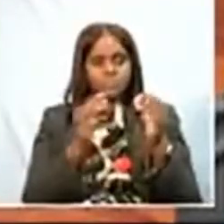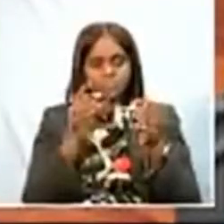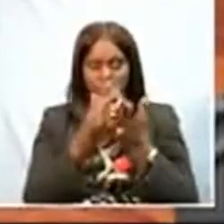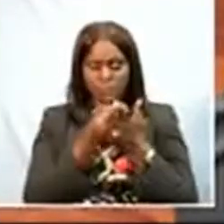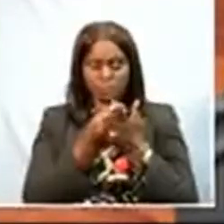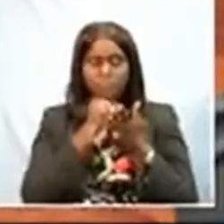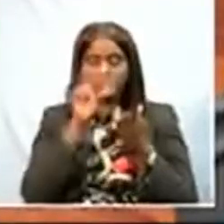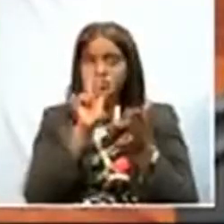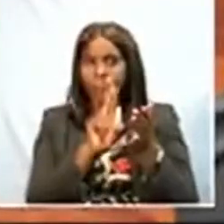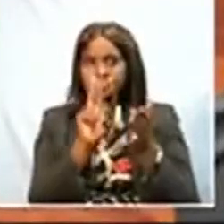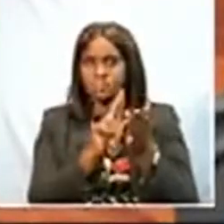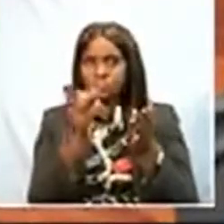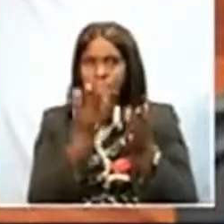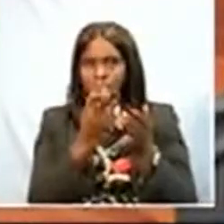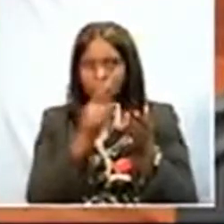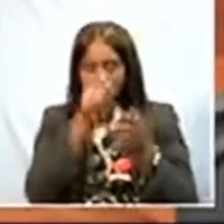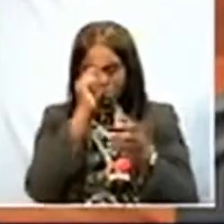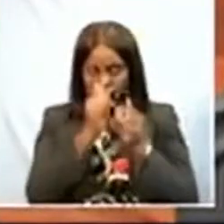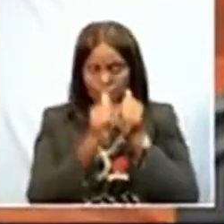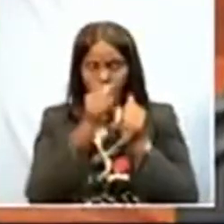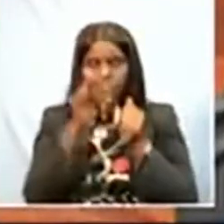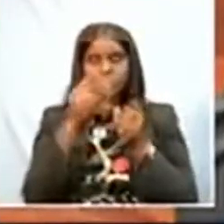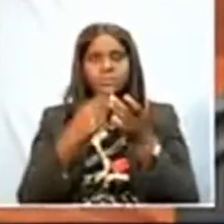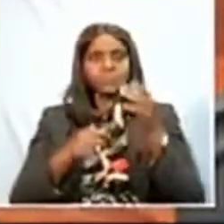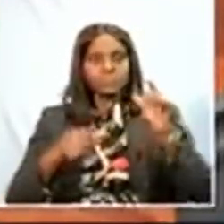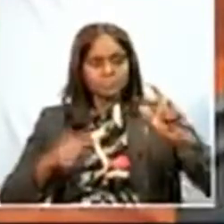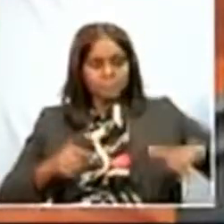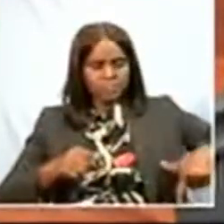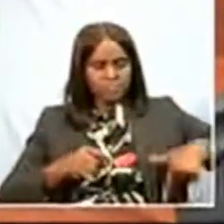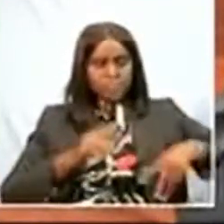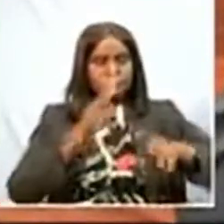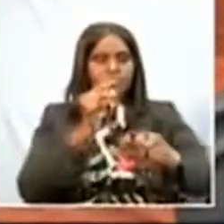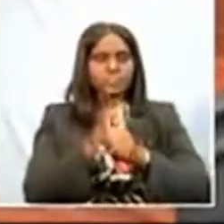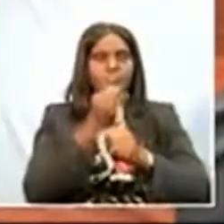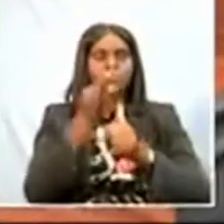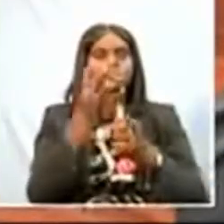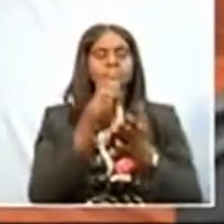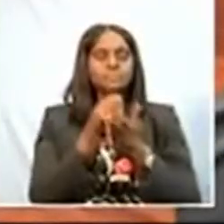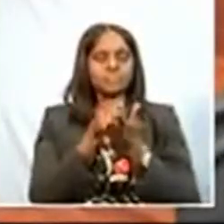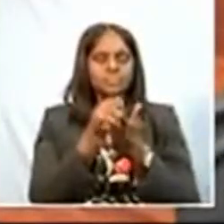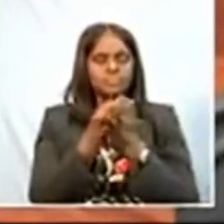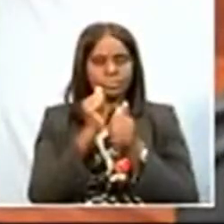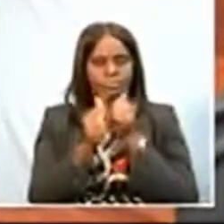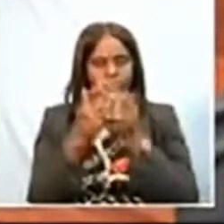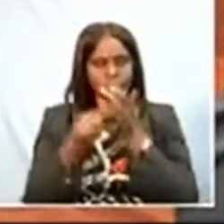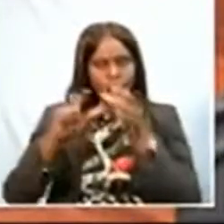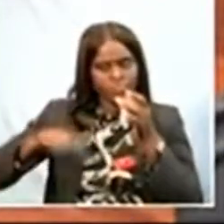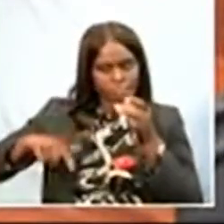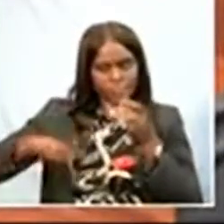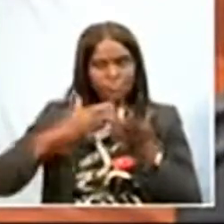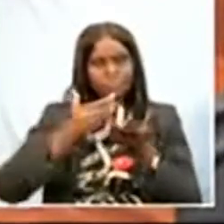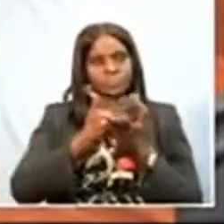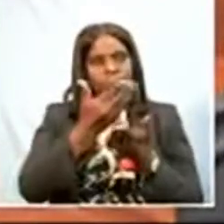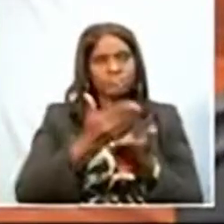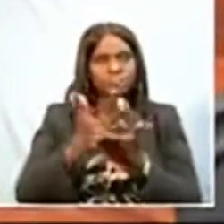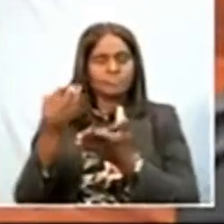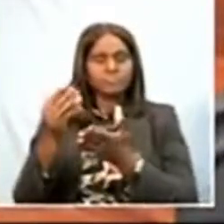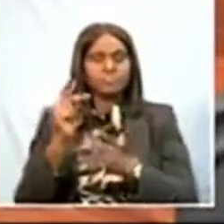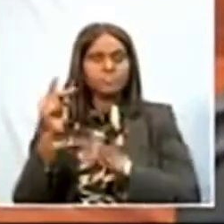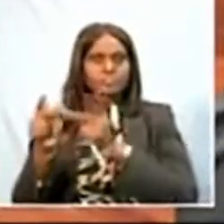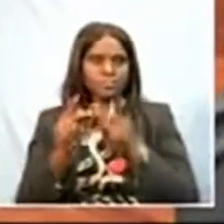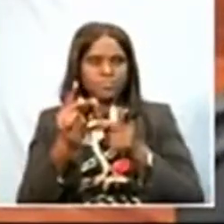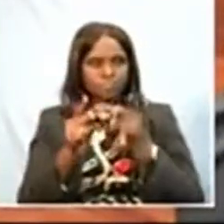unspent funds was due to late receipt of funds, which delayed procurement process.